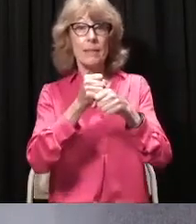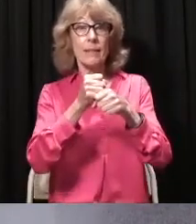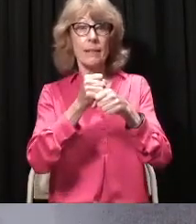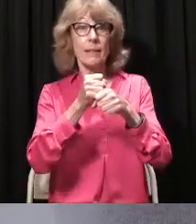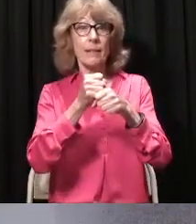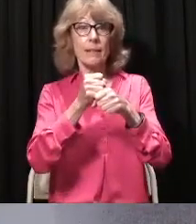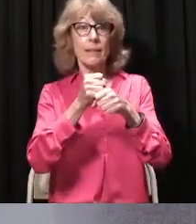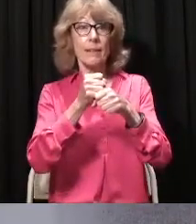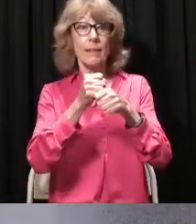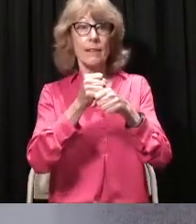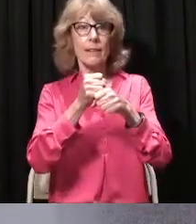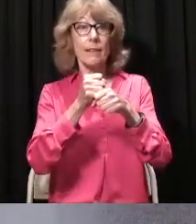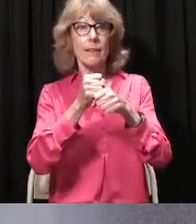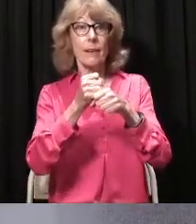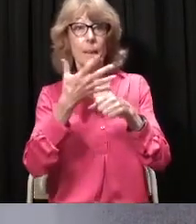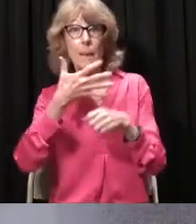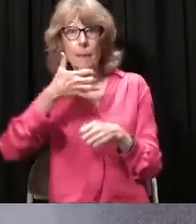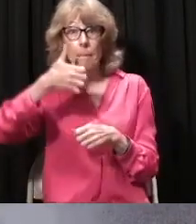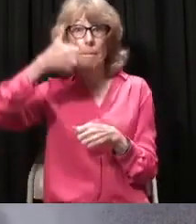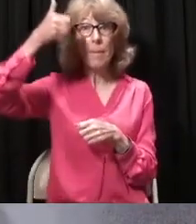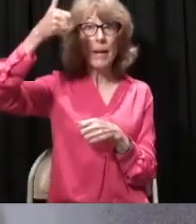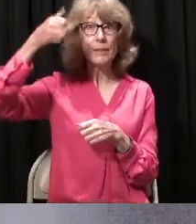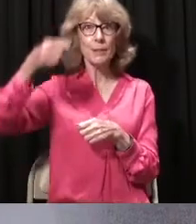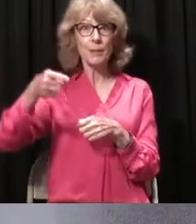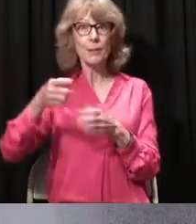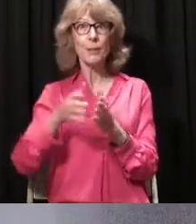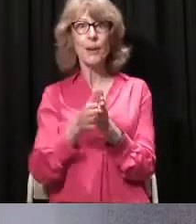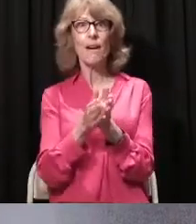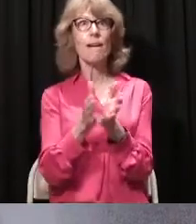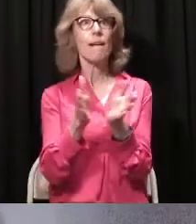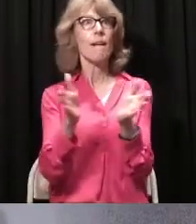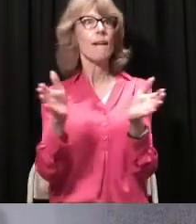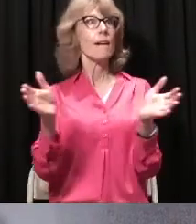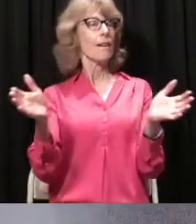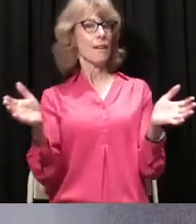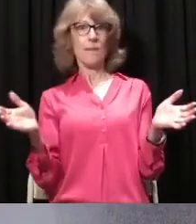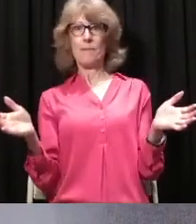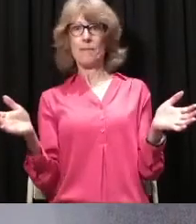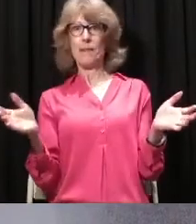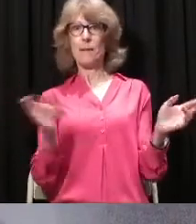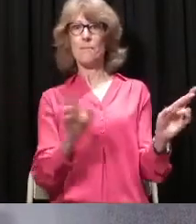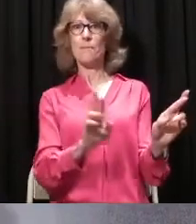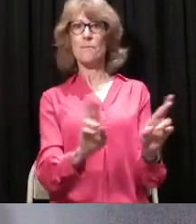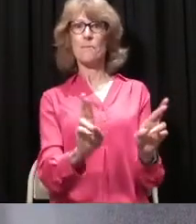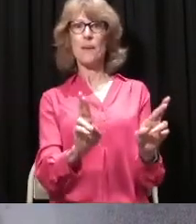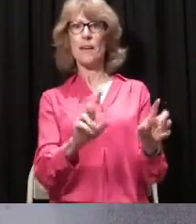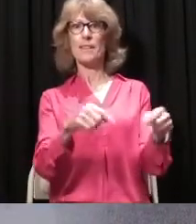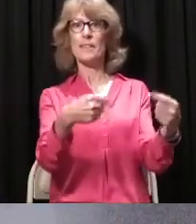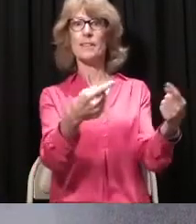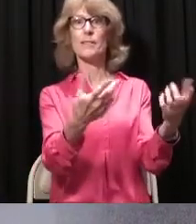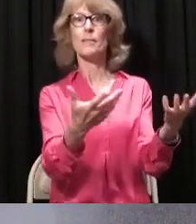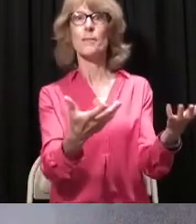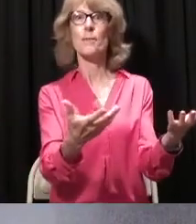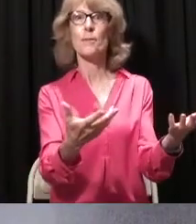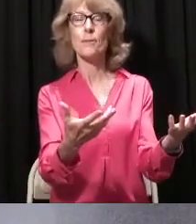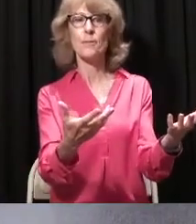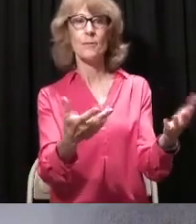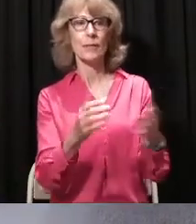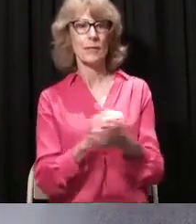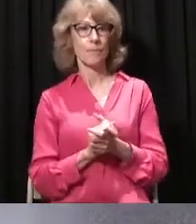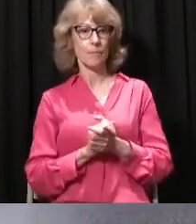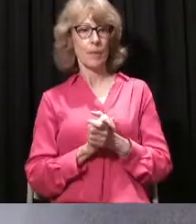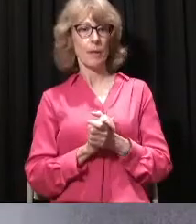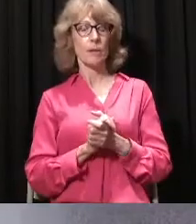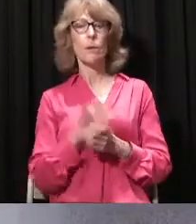going back to the story, everybody got cleansed. Everybody got the leprosy gone, but only one guy had this holistic healing